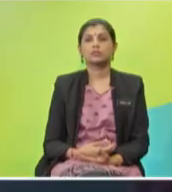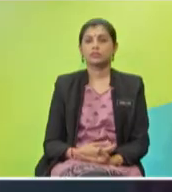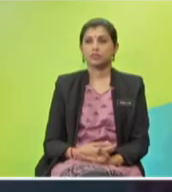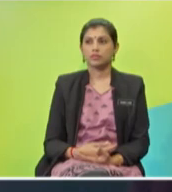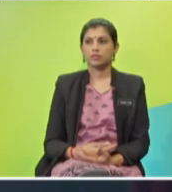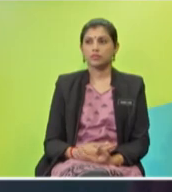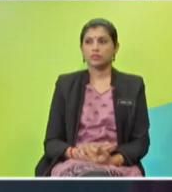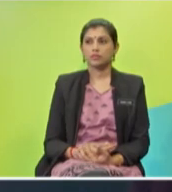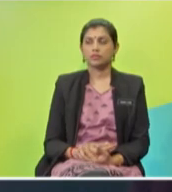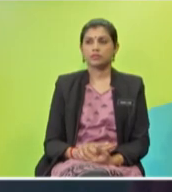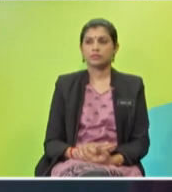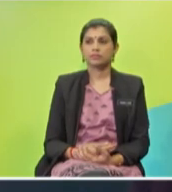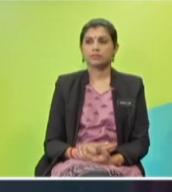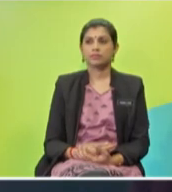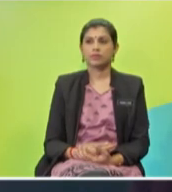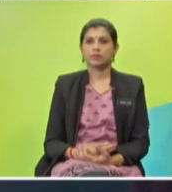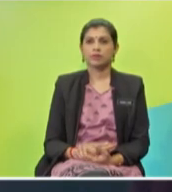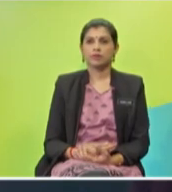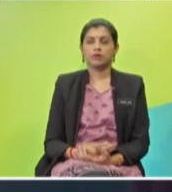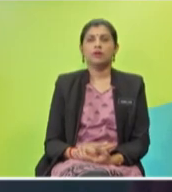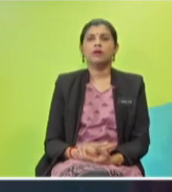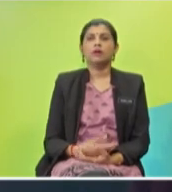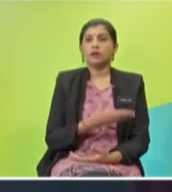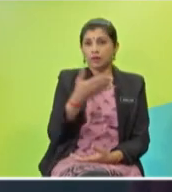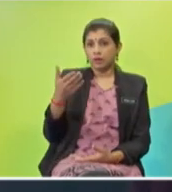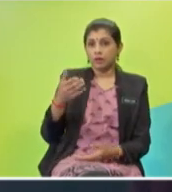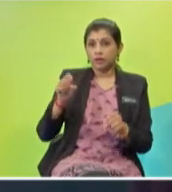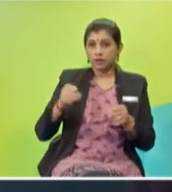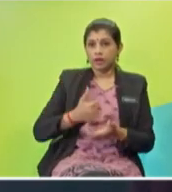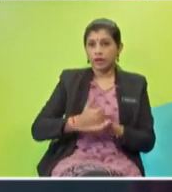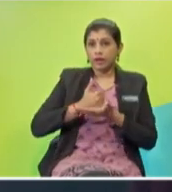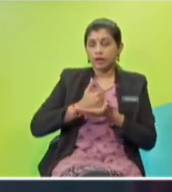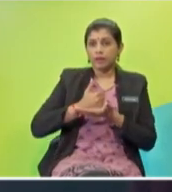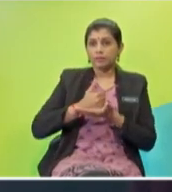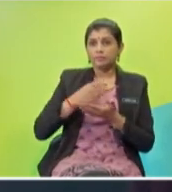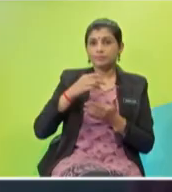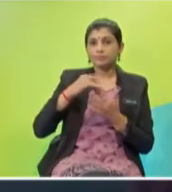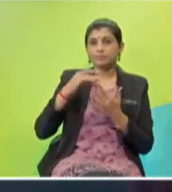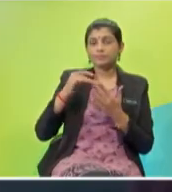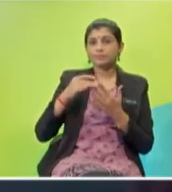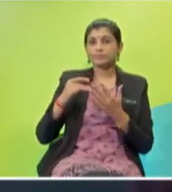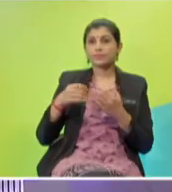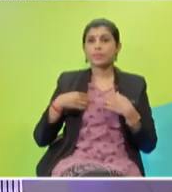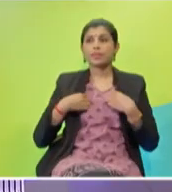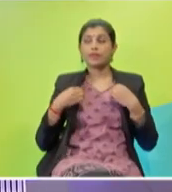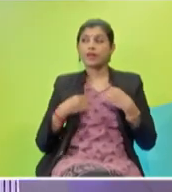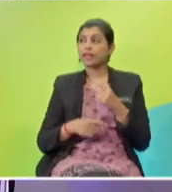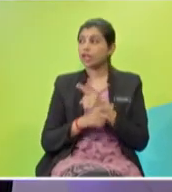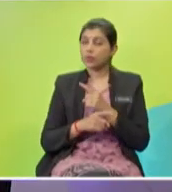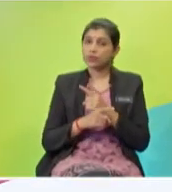party. Okay, friends, are you guys ready to help me to choose the right clothes? Give me a thumbs